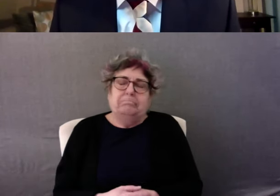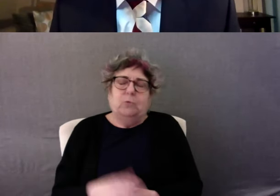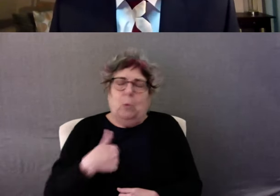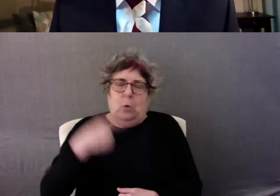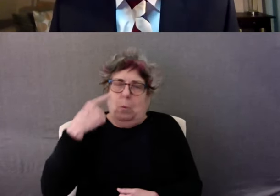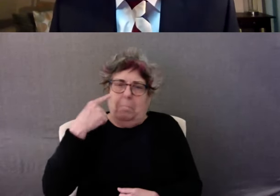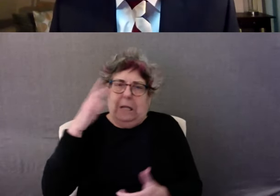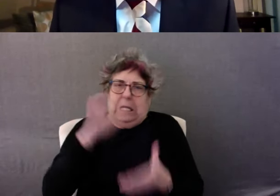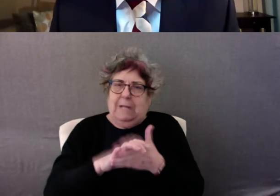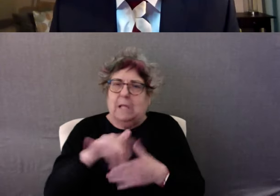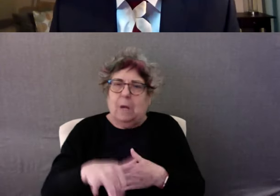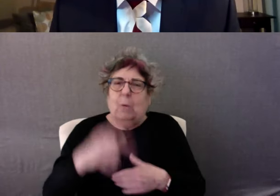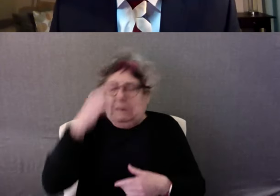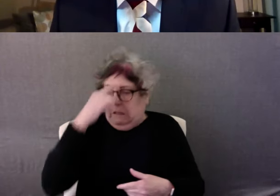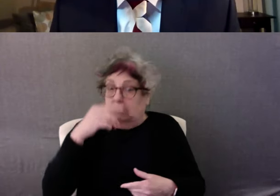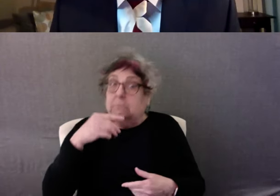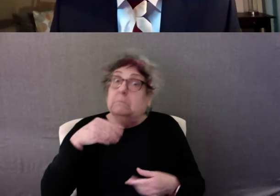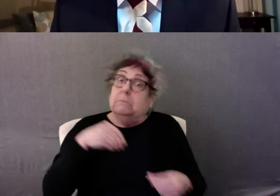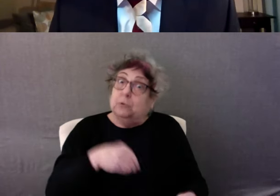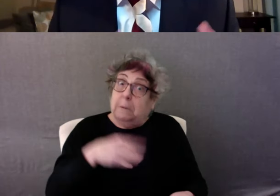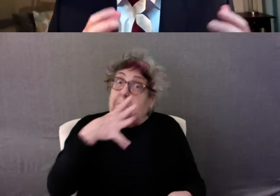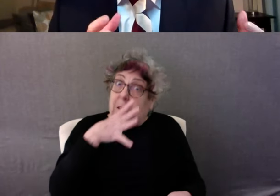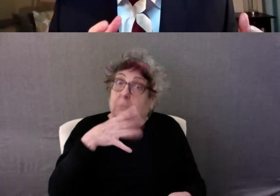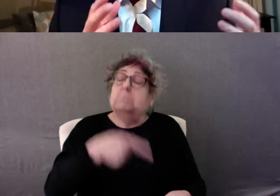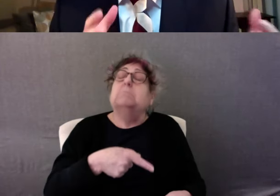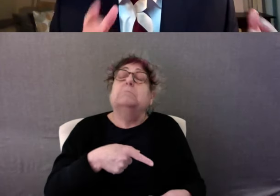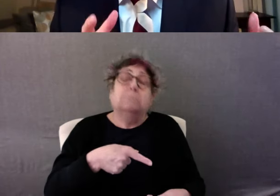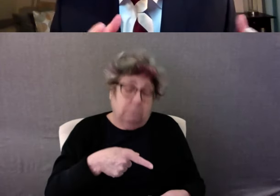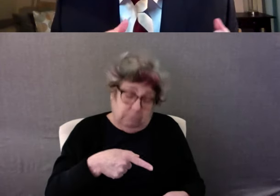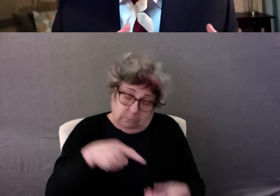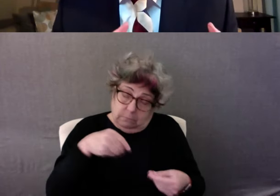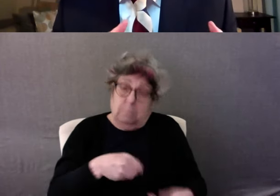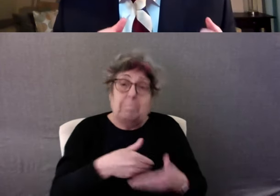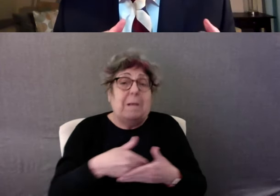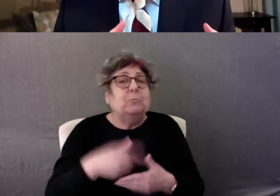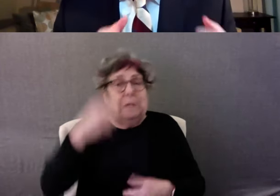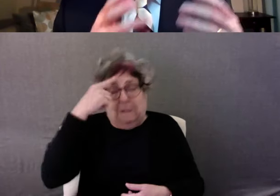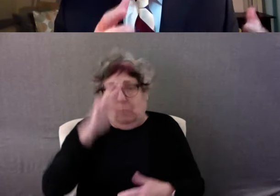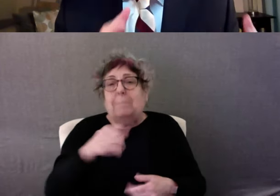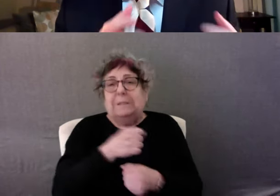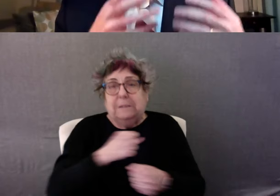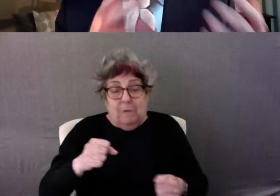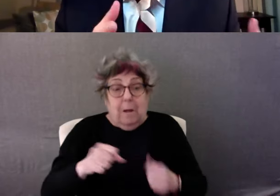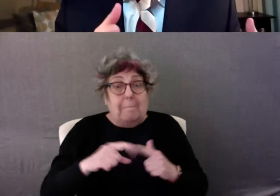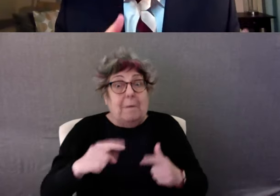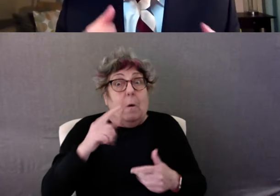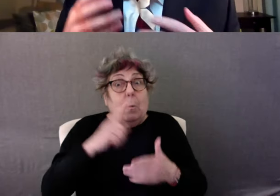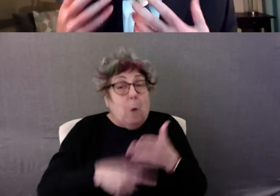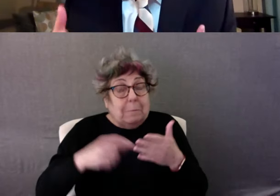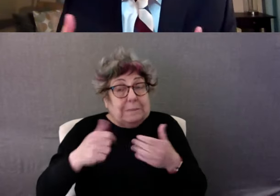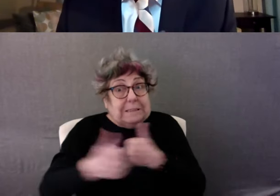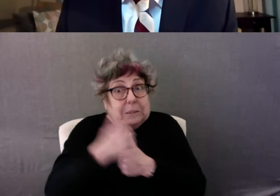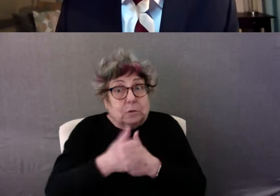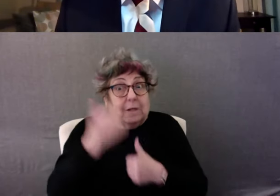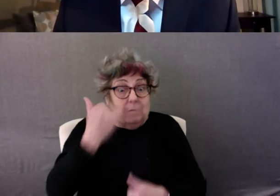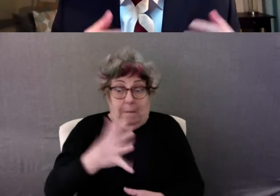and we don't believe that that is a dangerous thing to do. And in fact, what would be dangerous is for the mom to get COVID and get really sick while